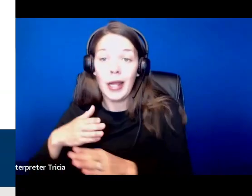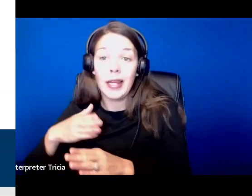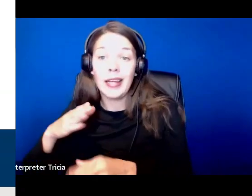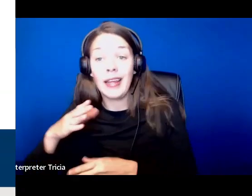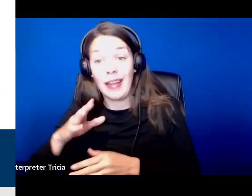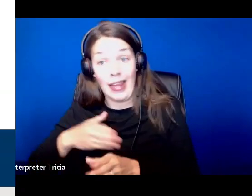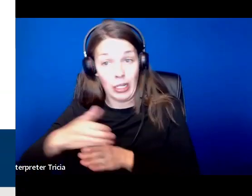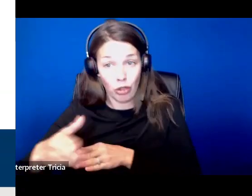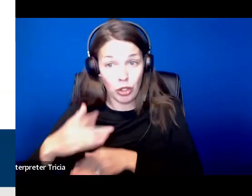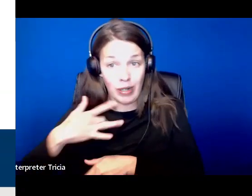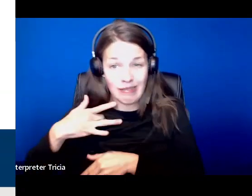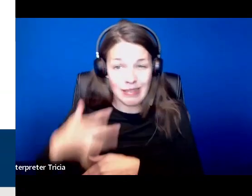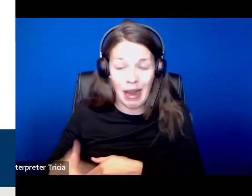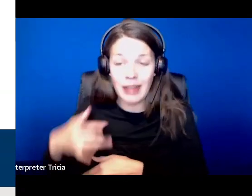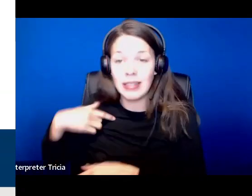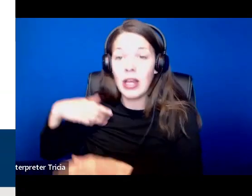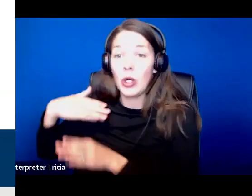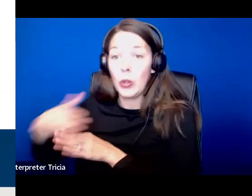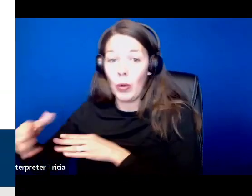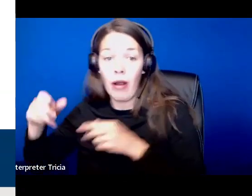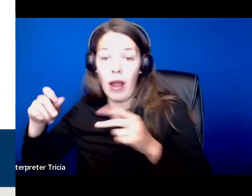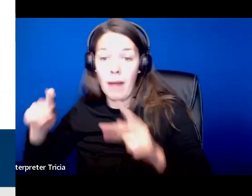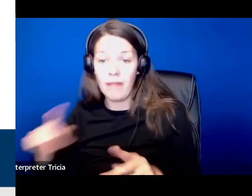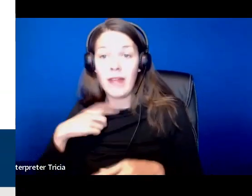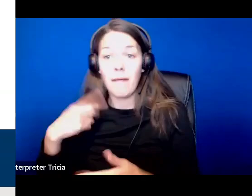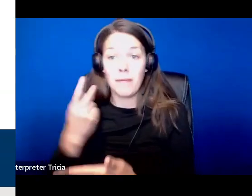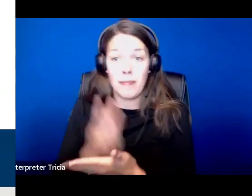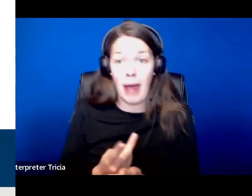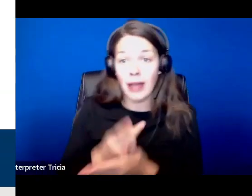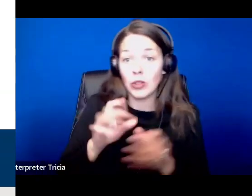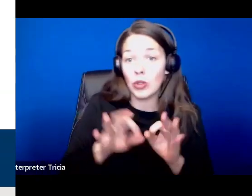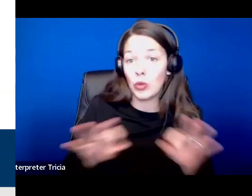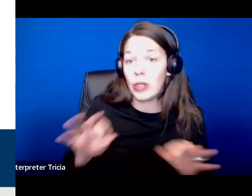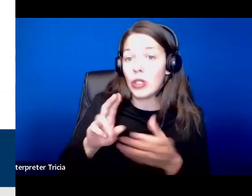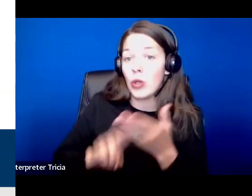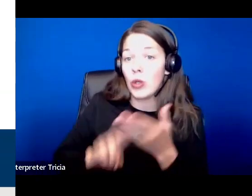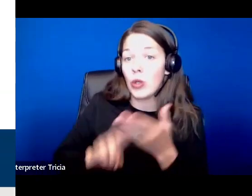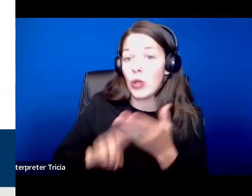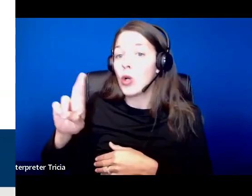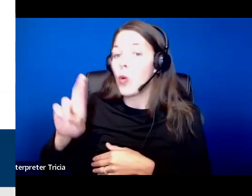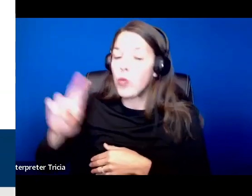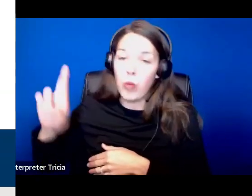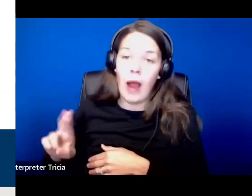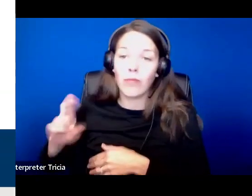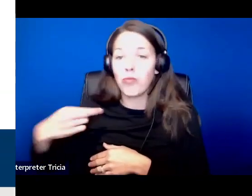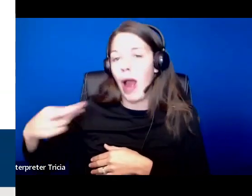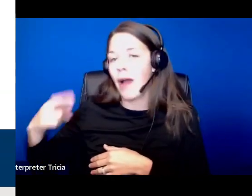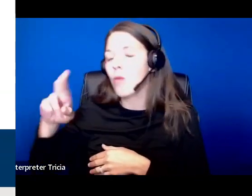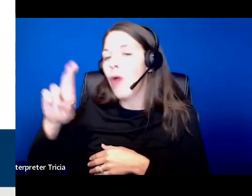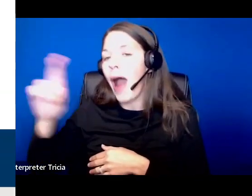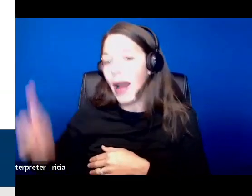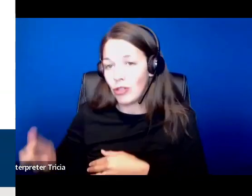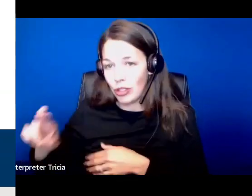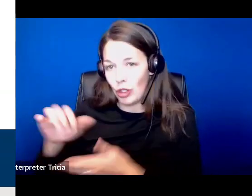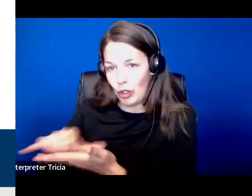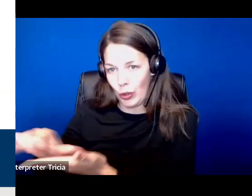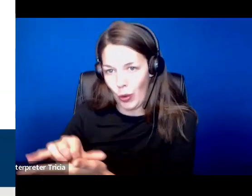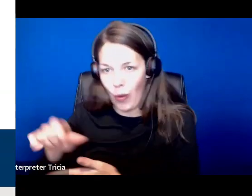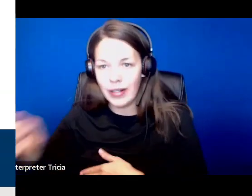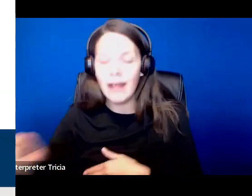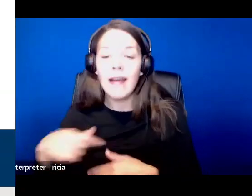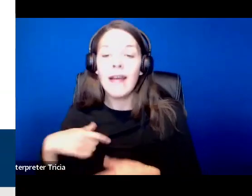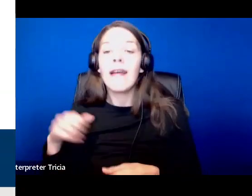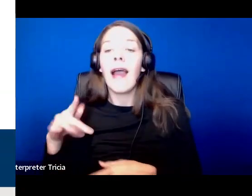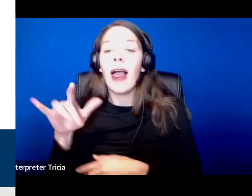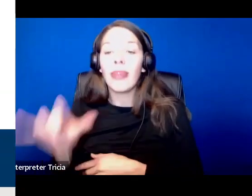has a master's degree in public policy analysis from the University of Rochester in Rochester, New York. And Anthony previously served